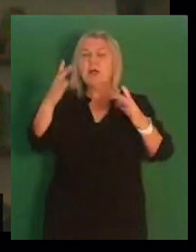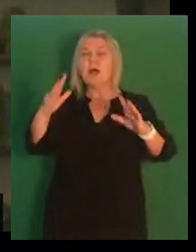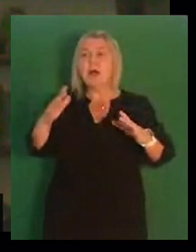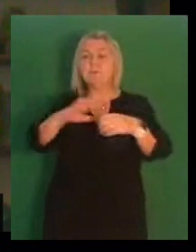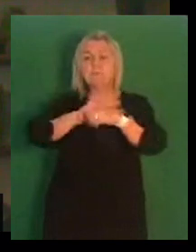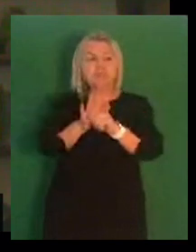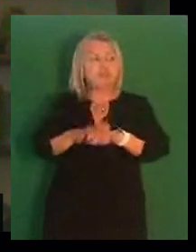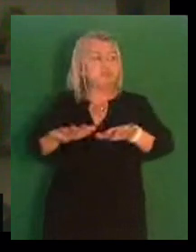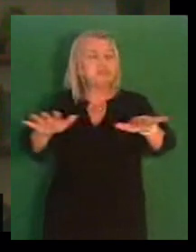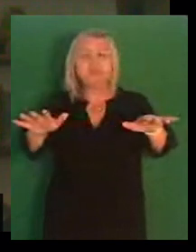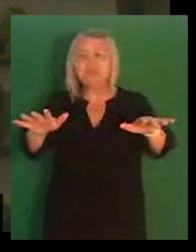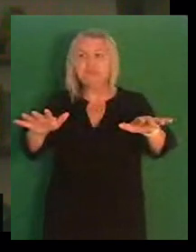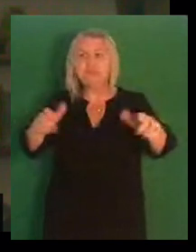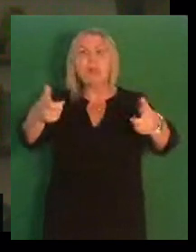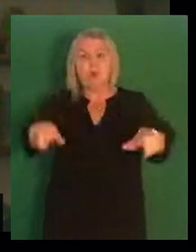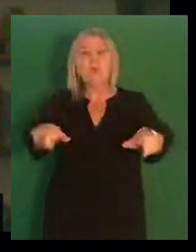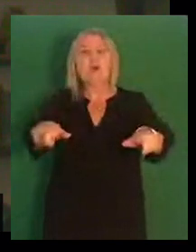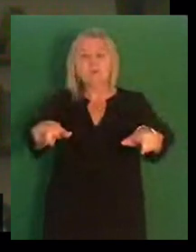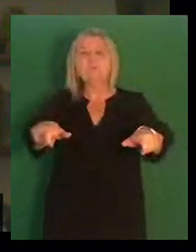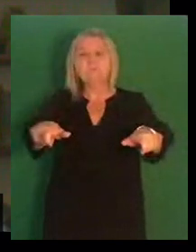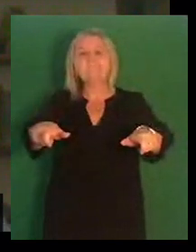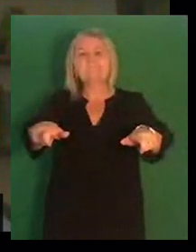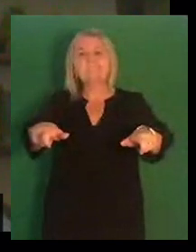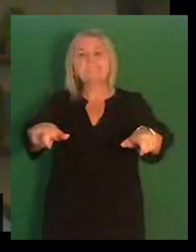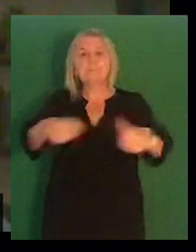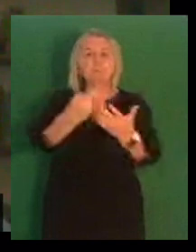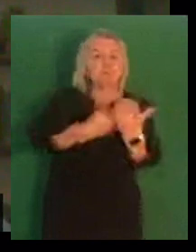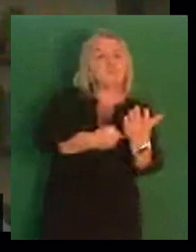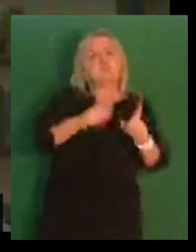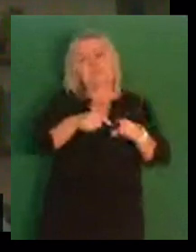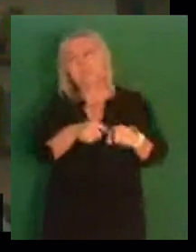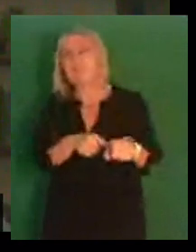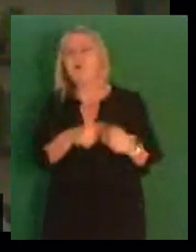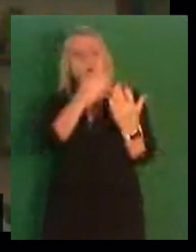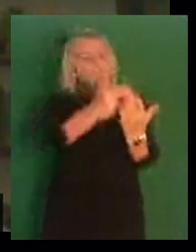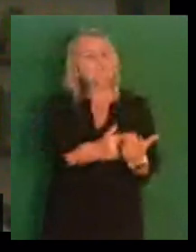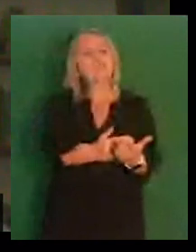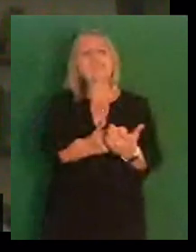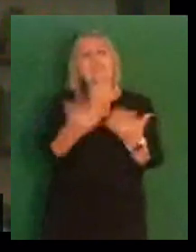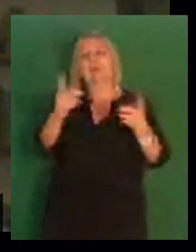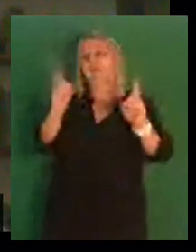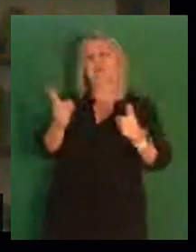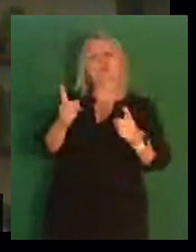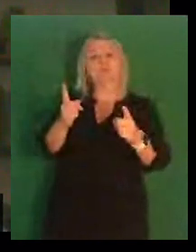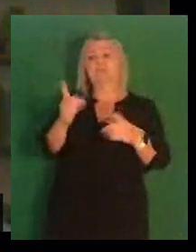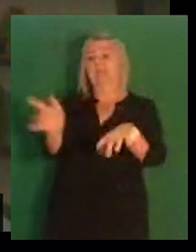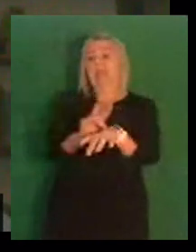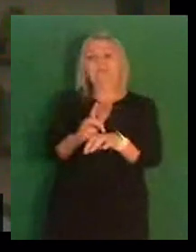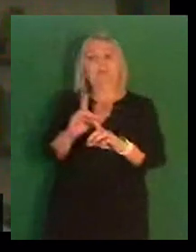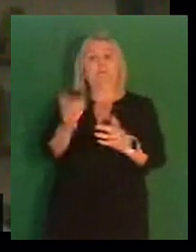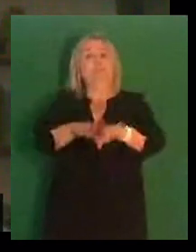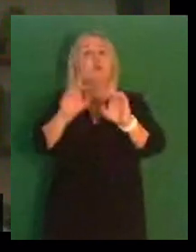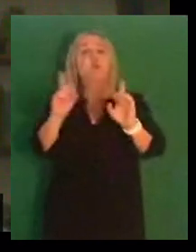of lockdown and very restrictive regulations, of course, around eventing, but around most other things. Everyone was